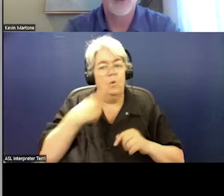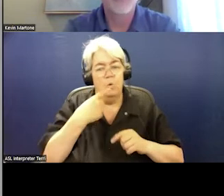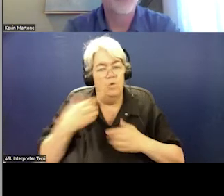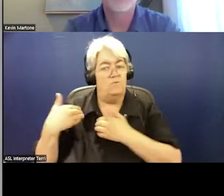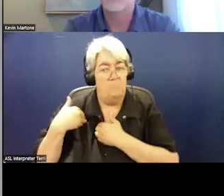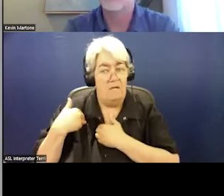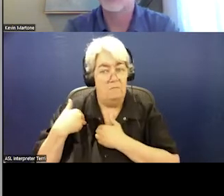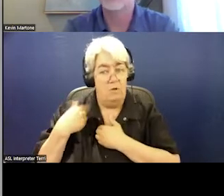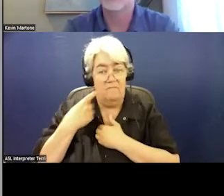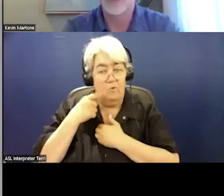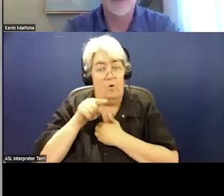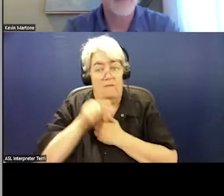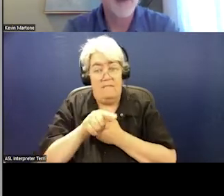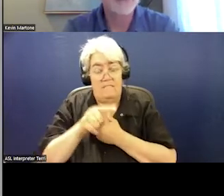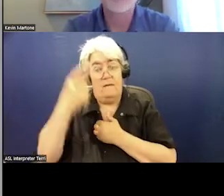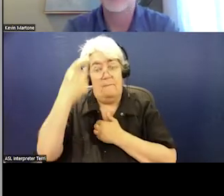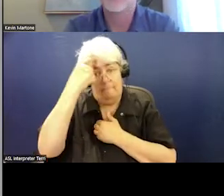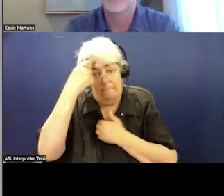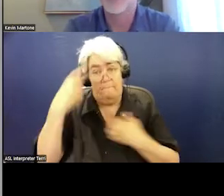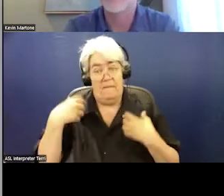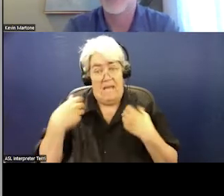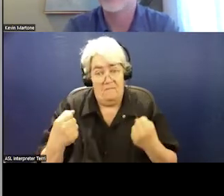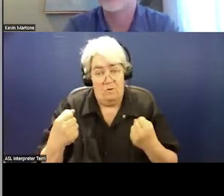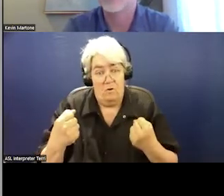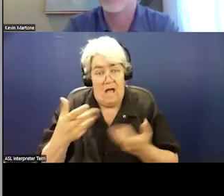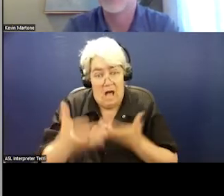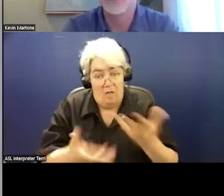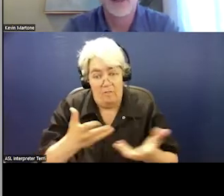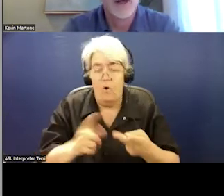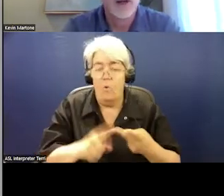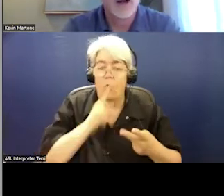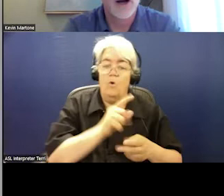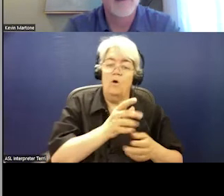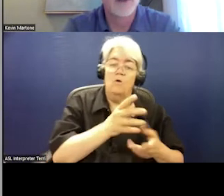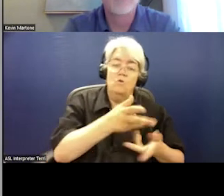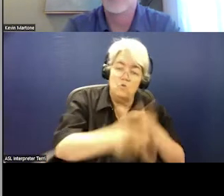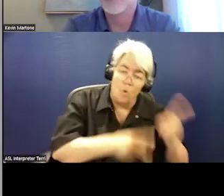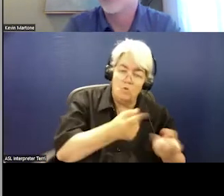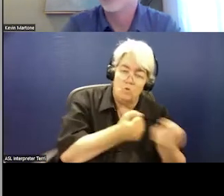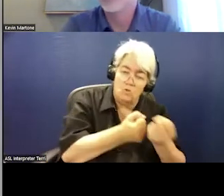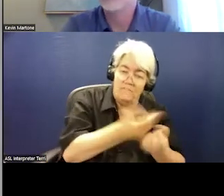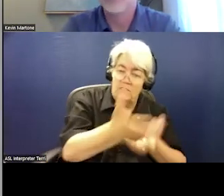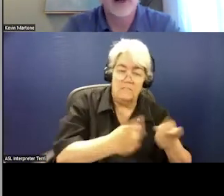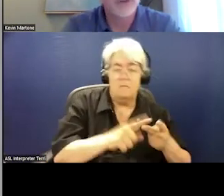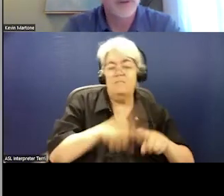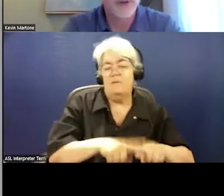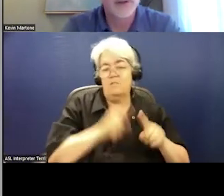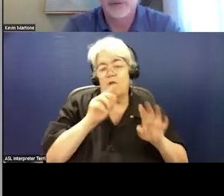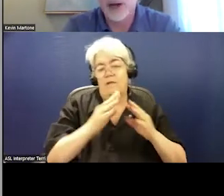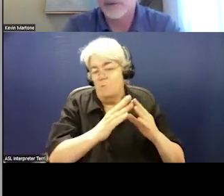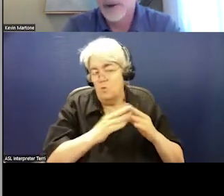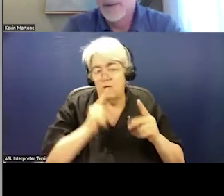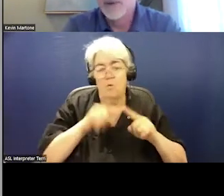behavioral health and social services side may look different by system or community. Nevertheless, it really needs to intentionally